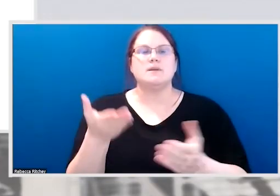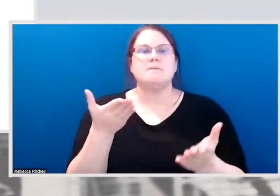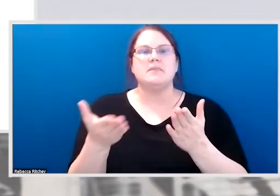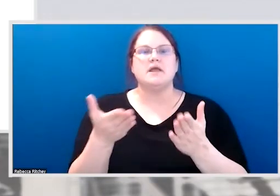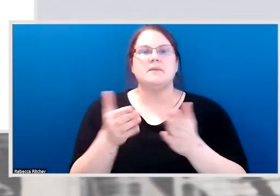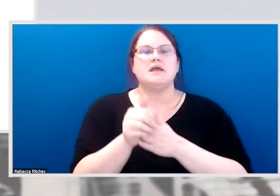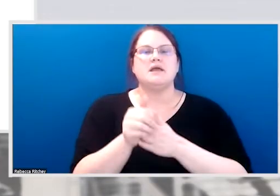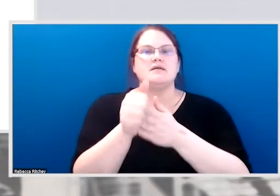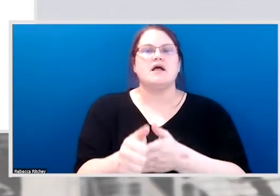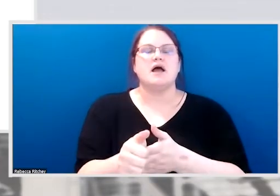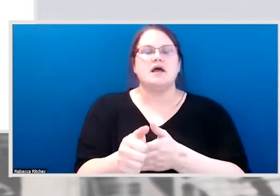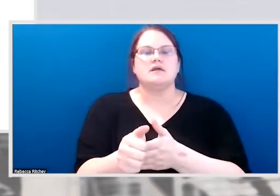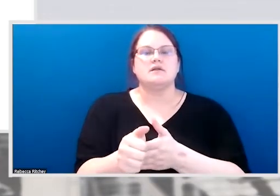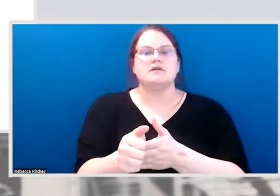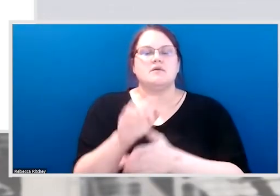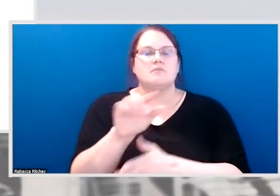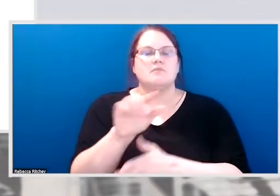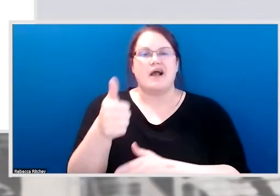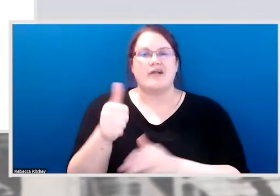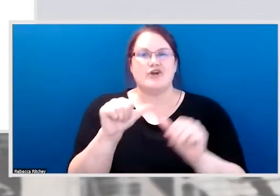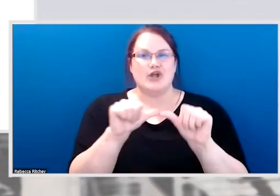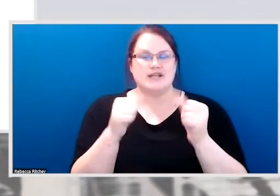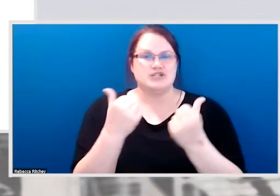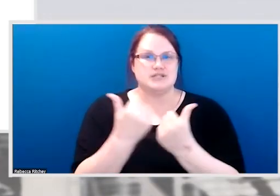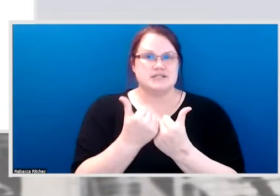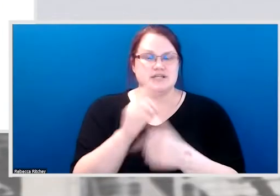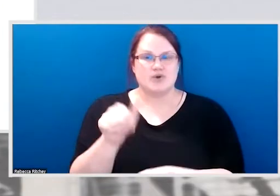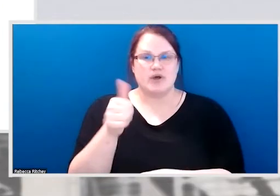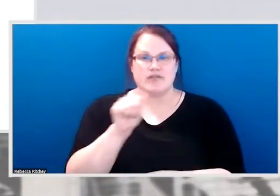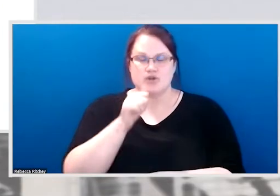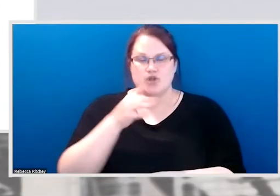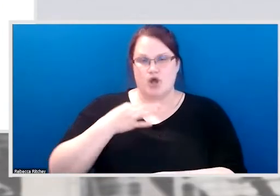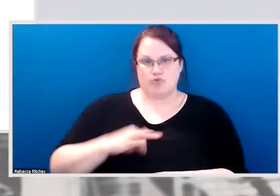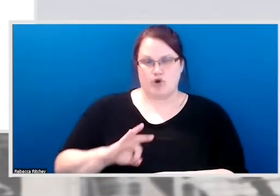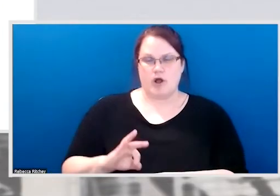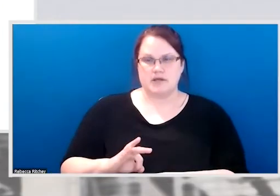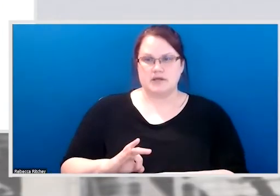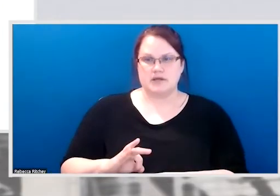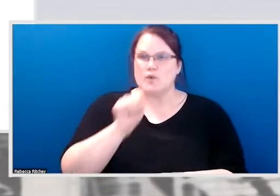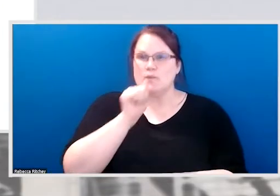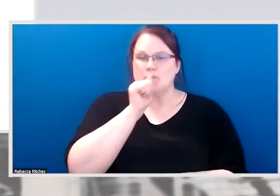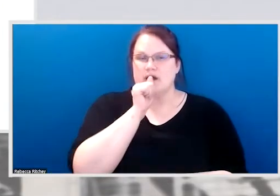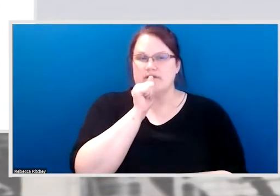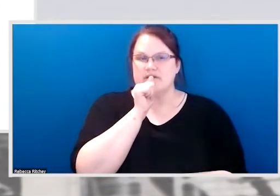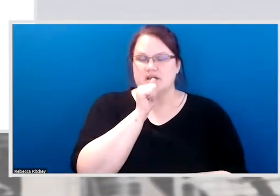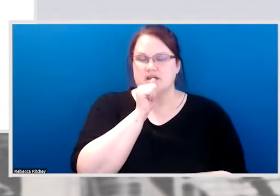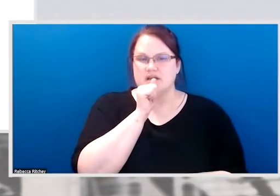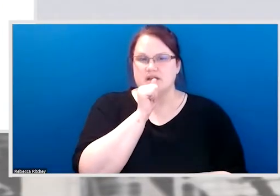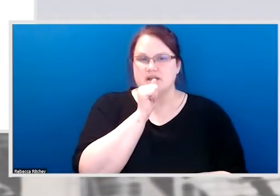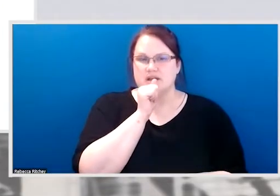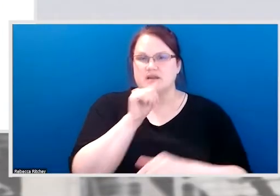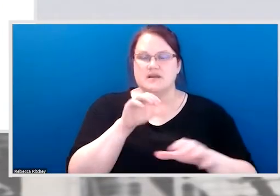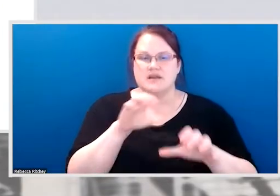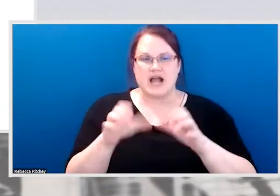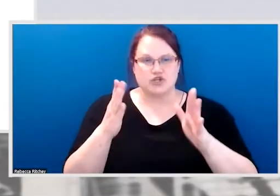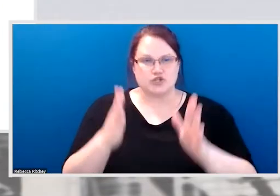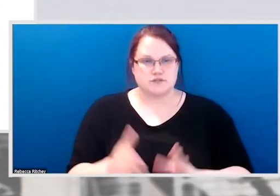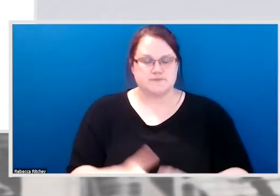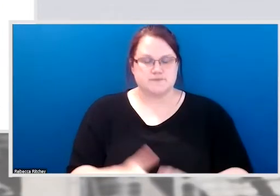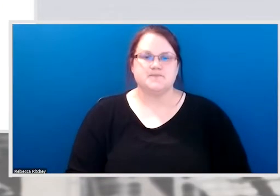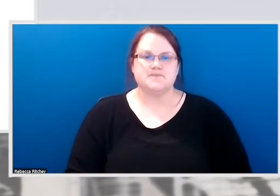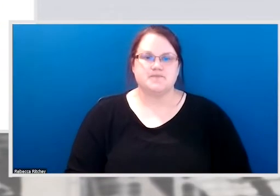led by other agencies or other nonprofits or private actors.